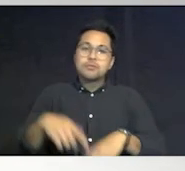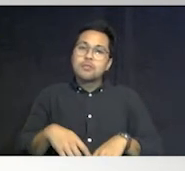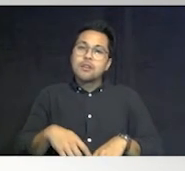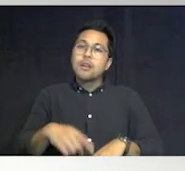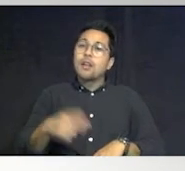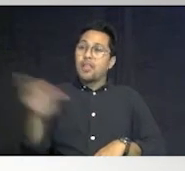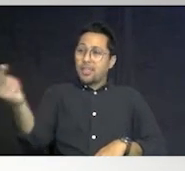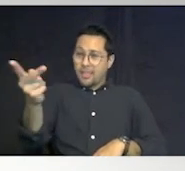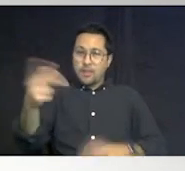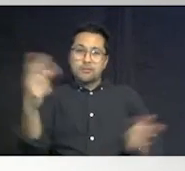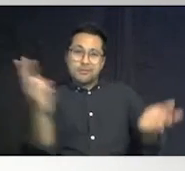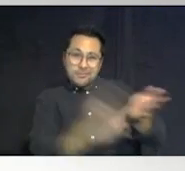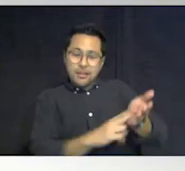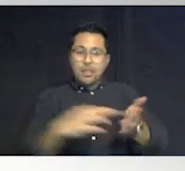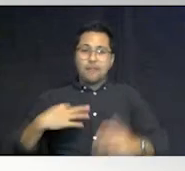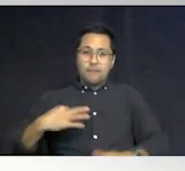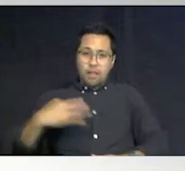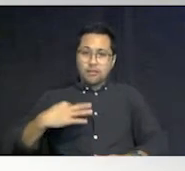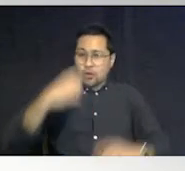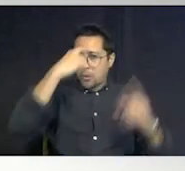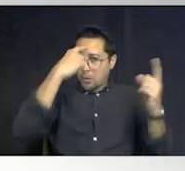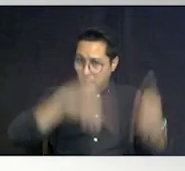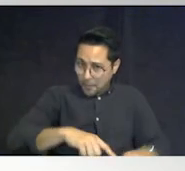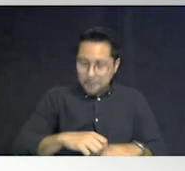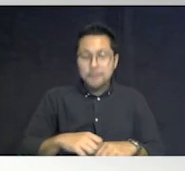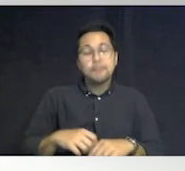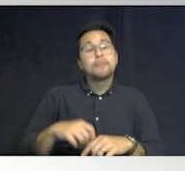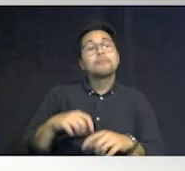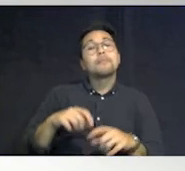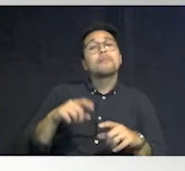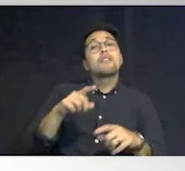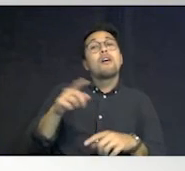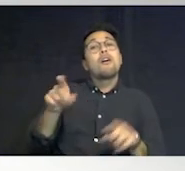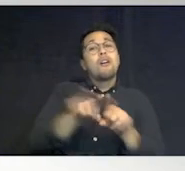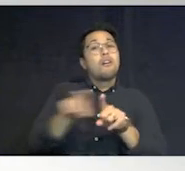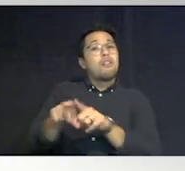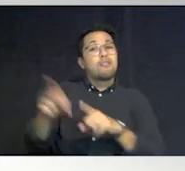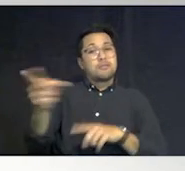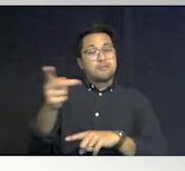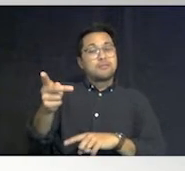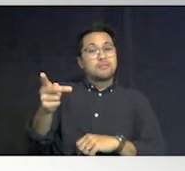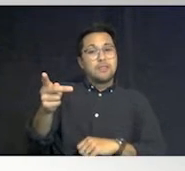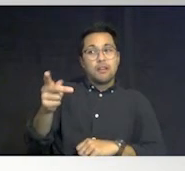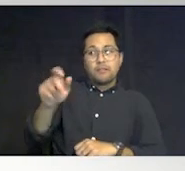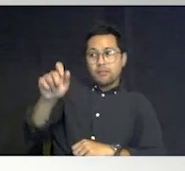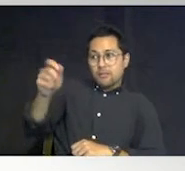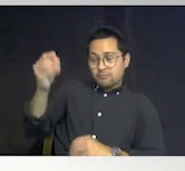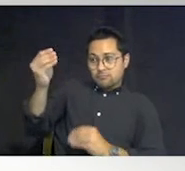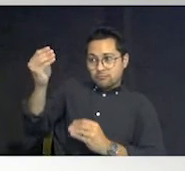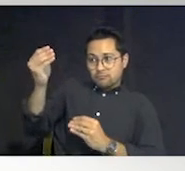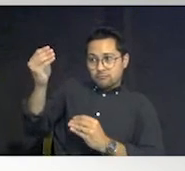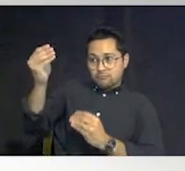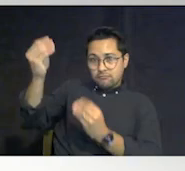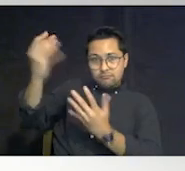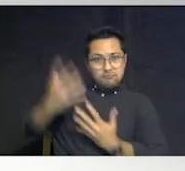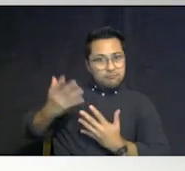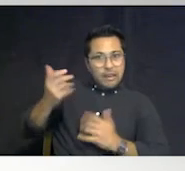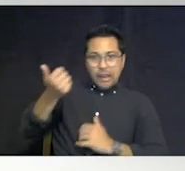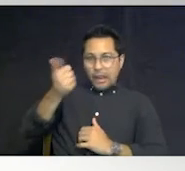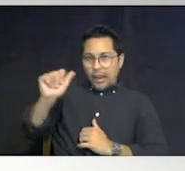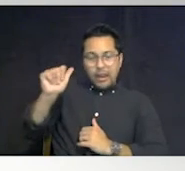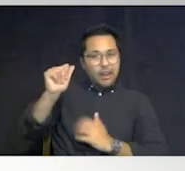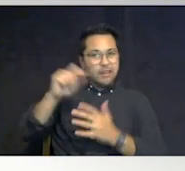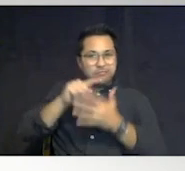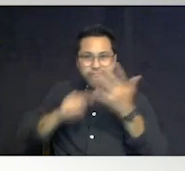would sign the voluntary agreement we just discussed, and they would also have to agree for the mediator to disclose any of those items not agreed